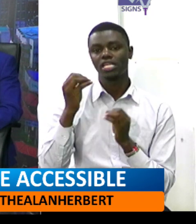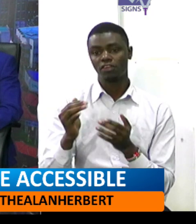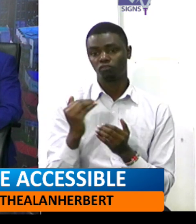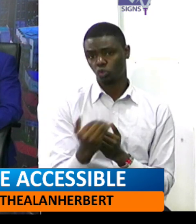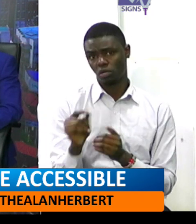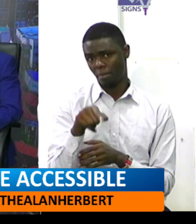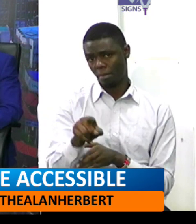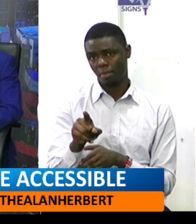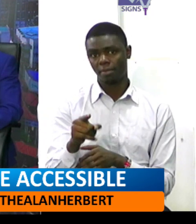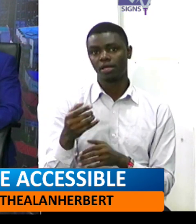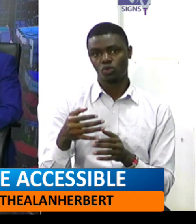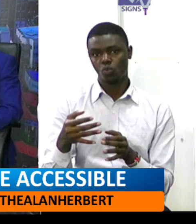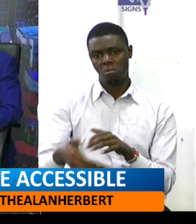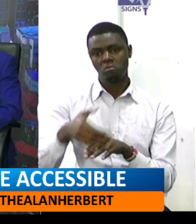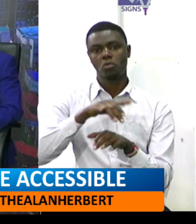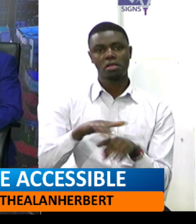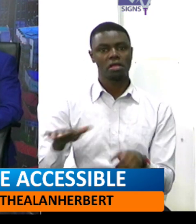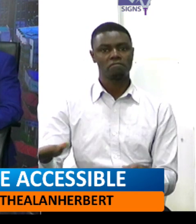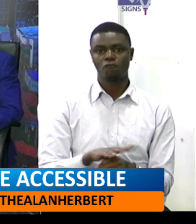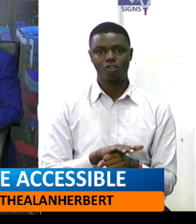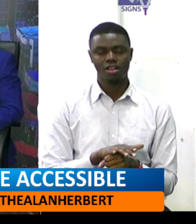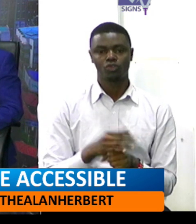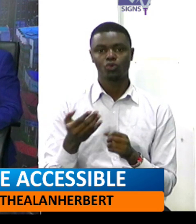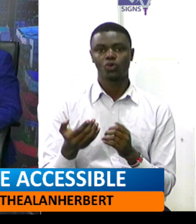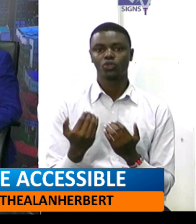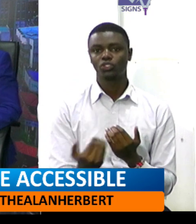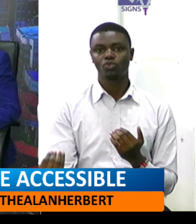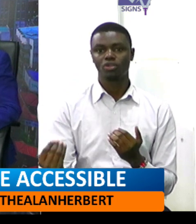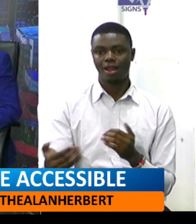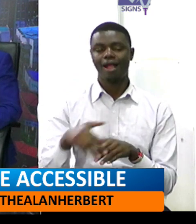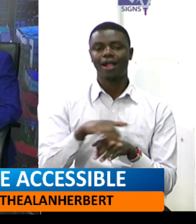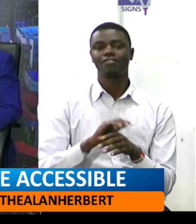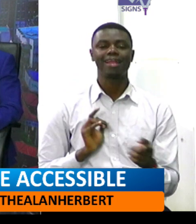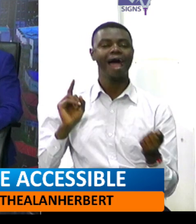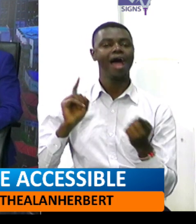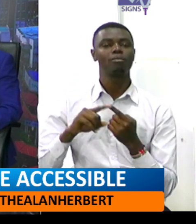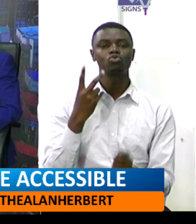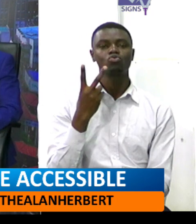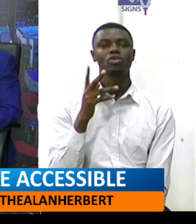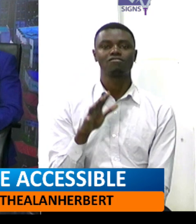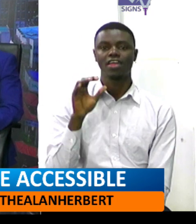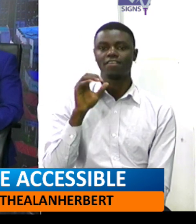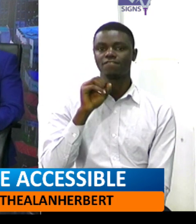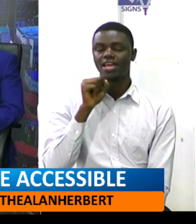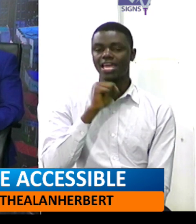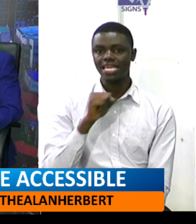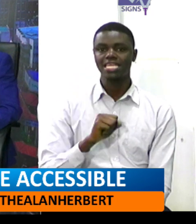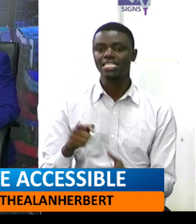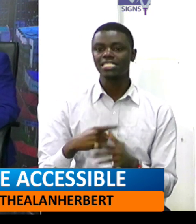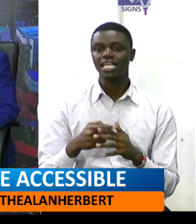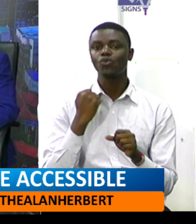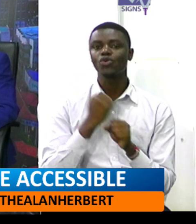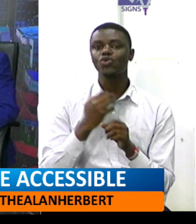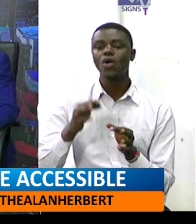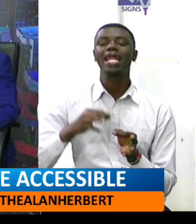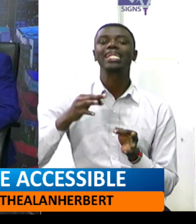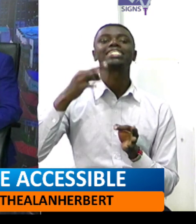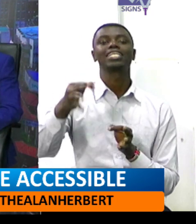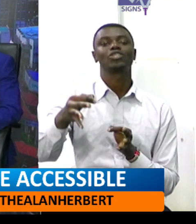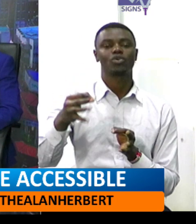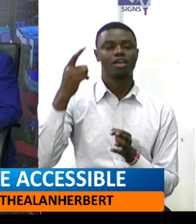children. Typically, children would be covered up to 25 years. And we do an extension beyond 25 years